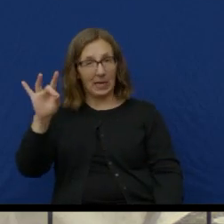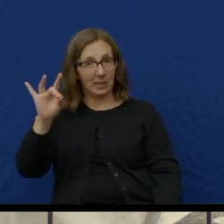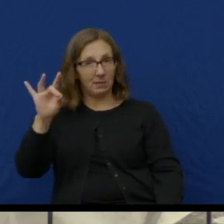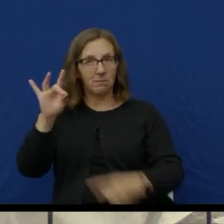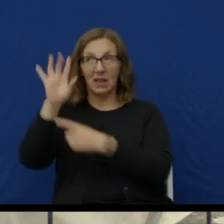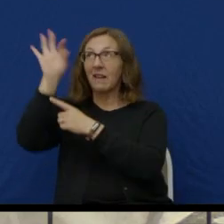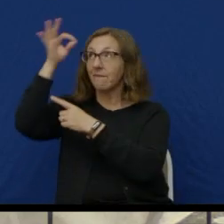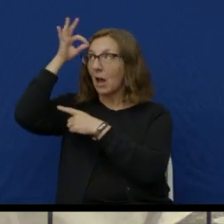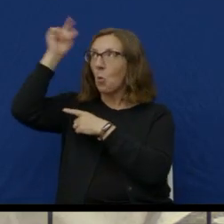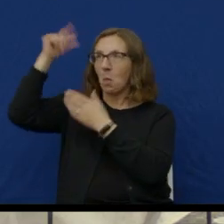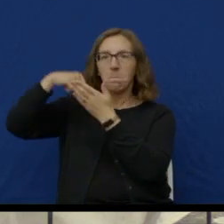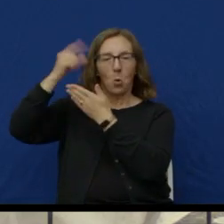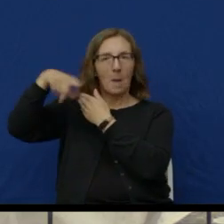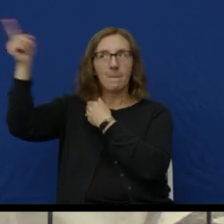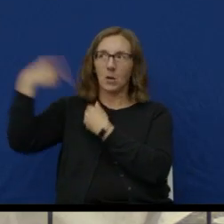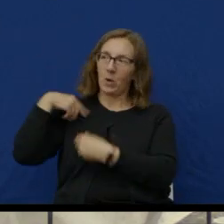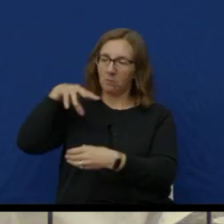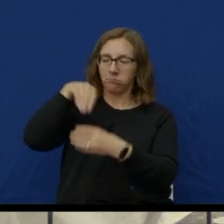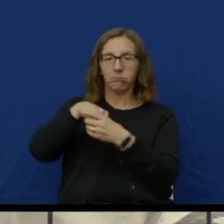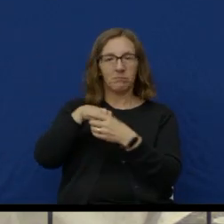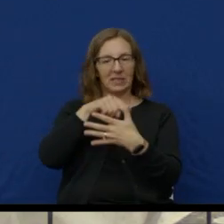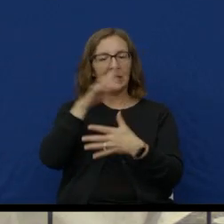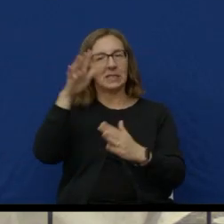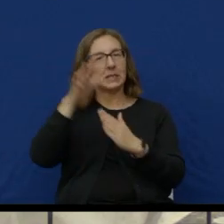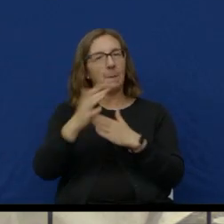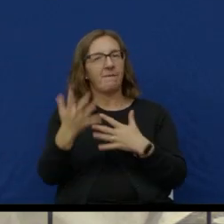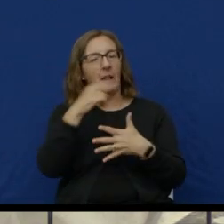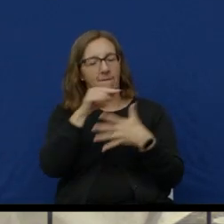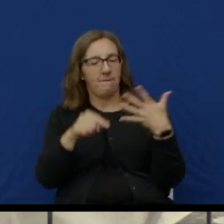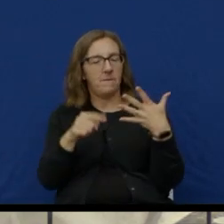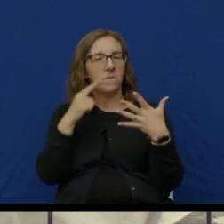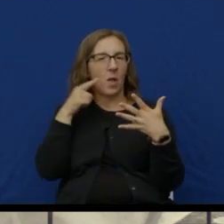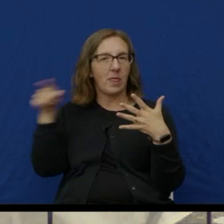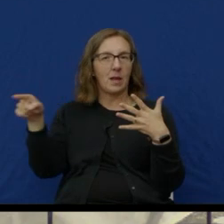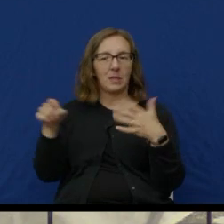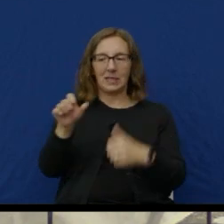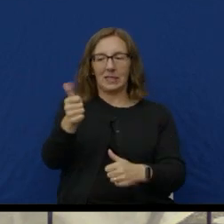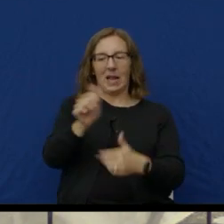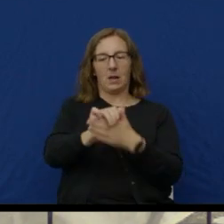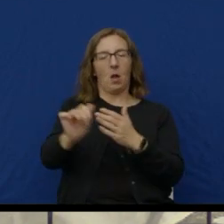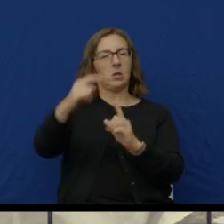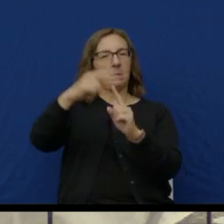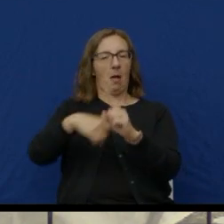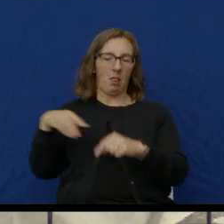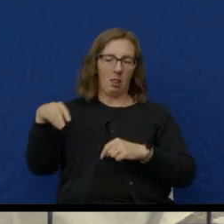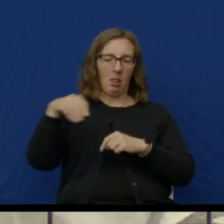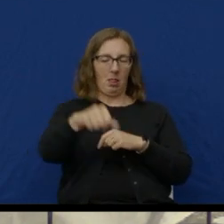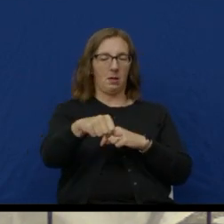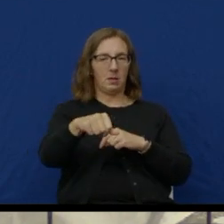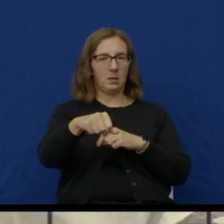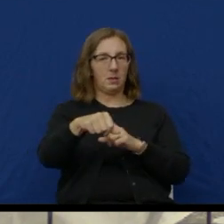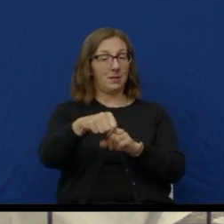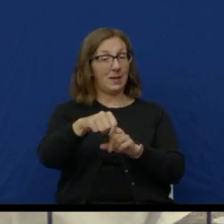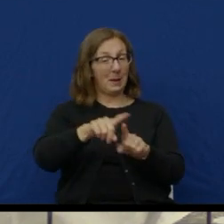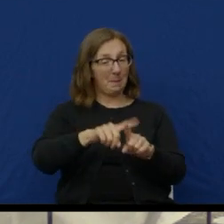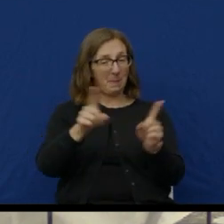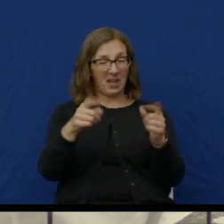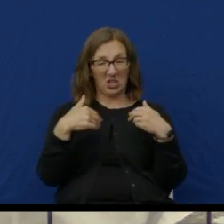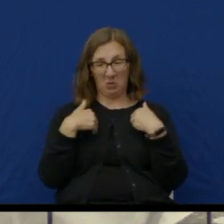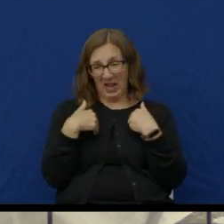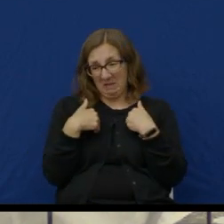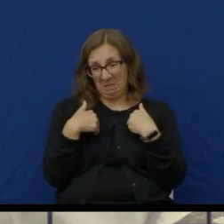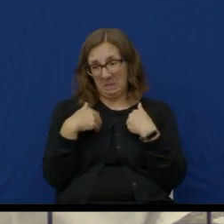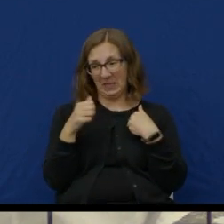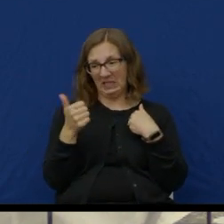E-rate program, which Kentucky is also a top 5 state in maximizing. That was $10 per month. But you had only probably 10%